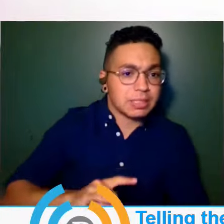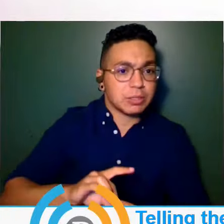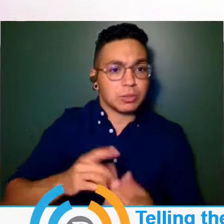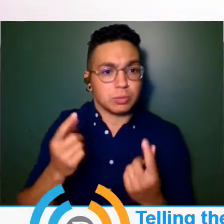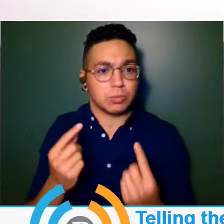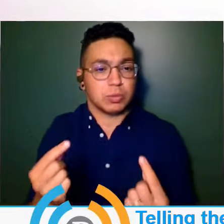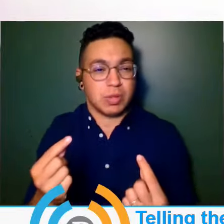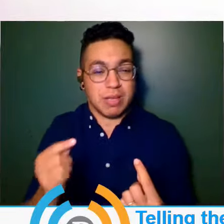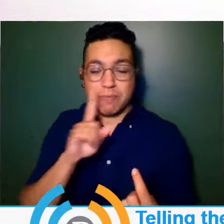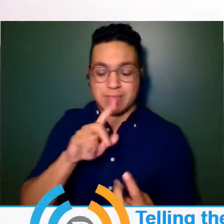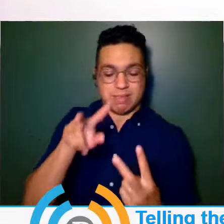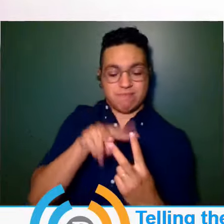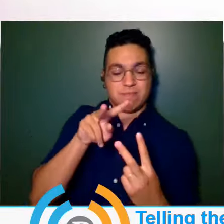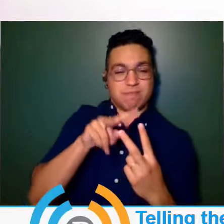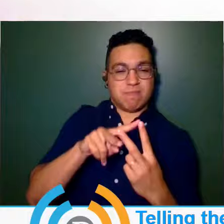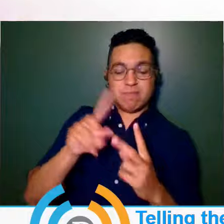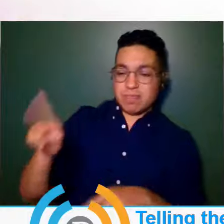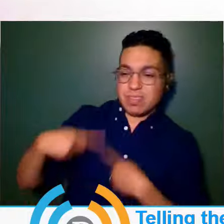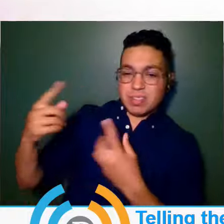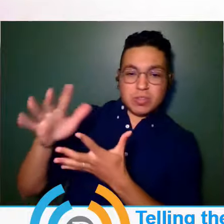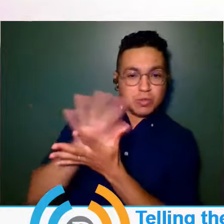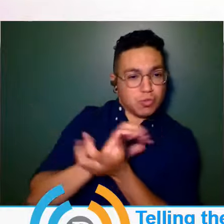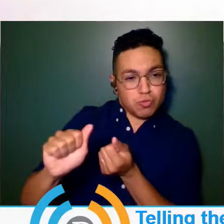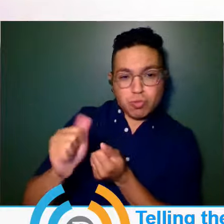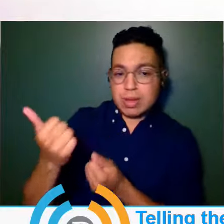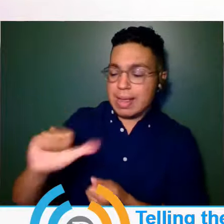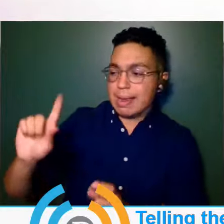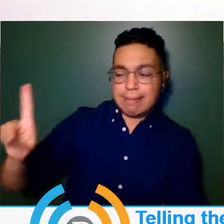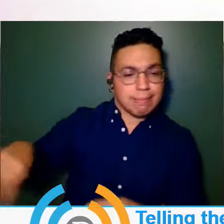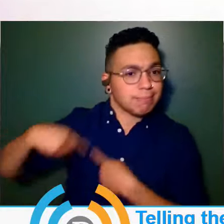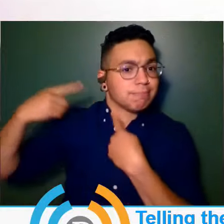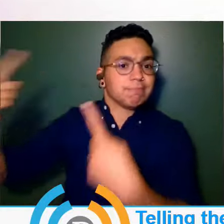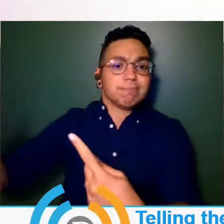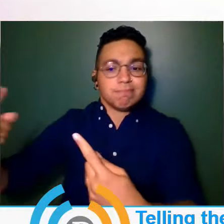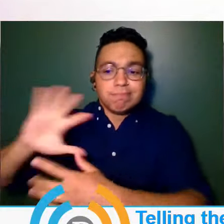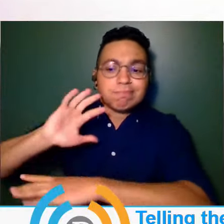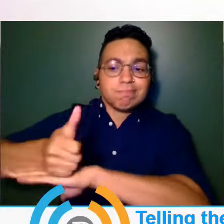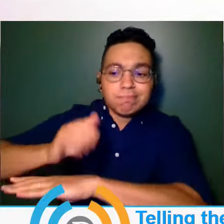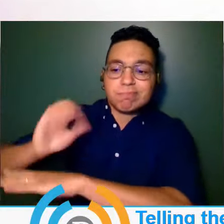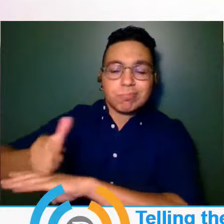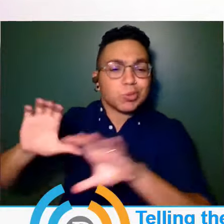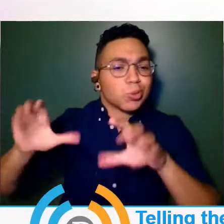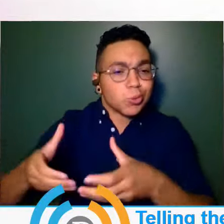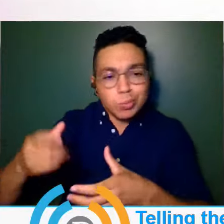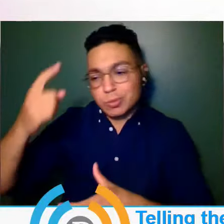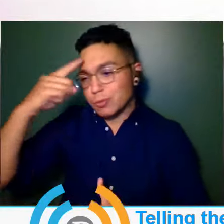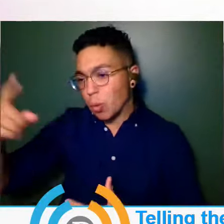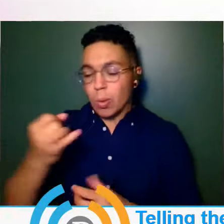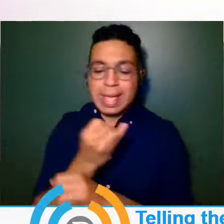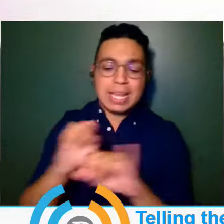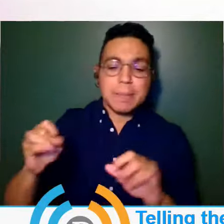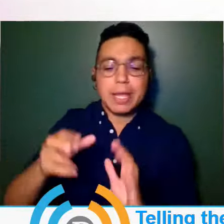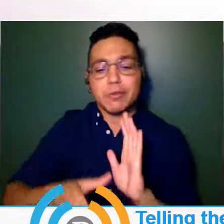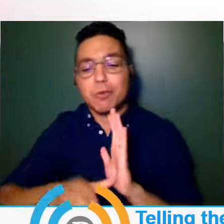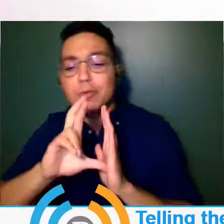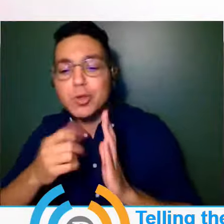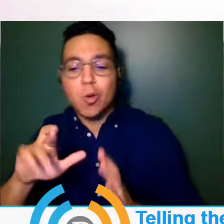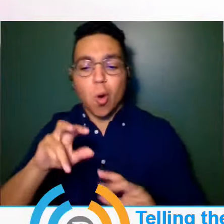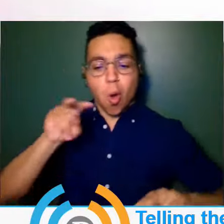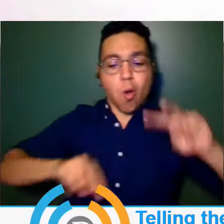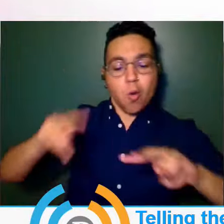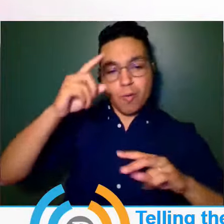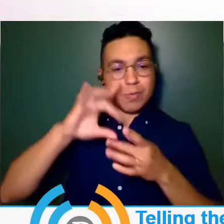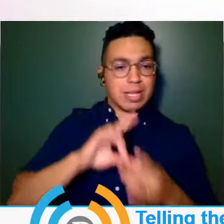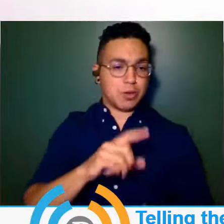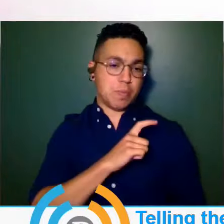destroyed any type of independent review or community oversight of policing. So I am